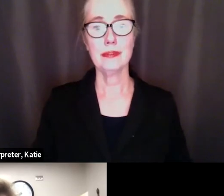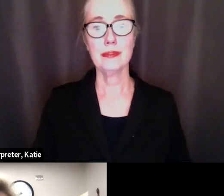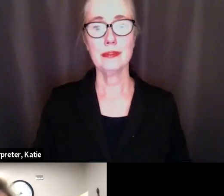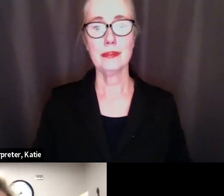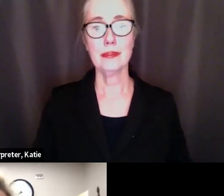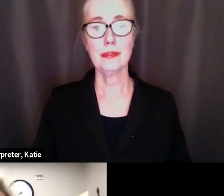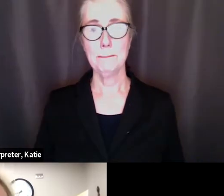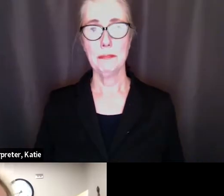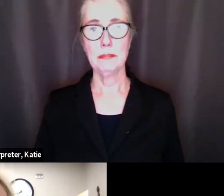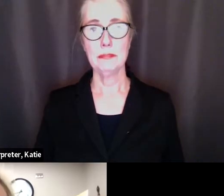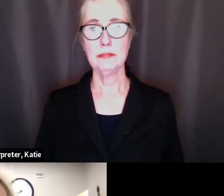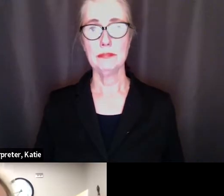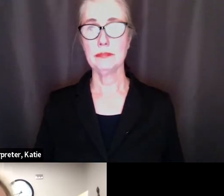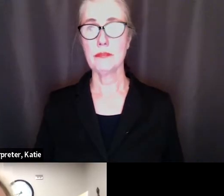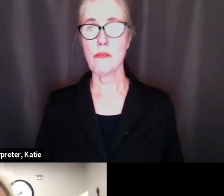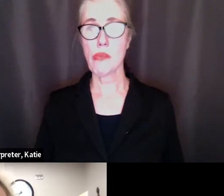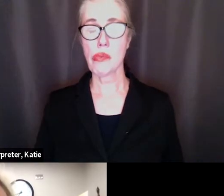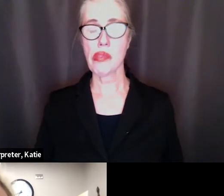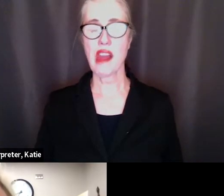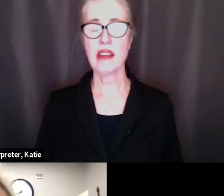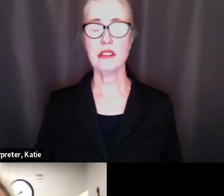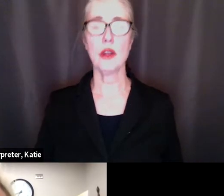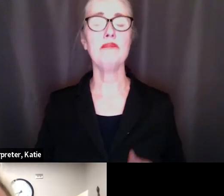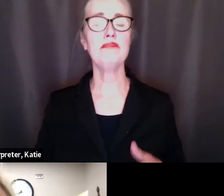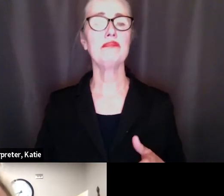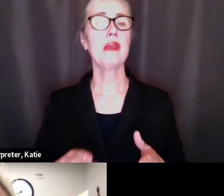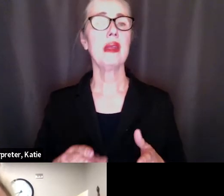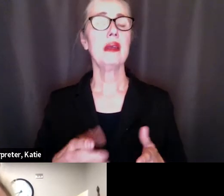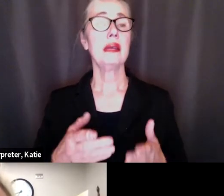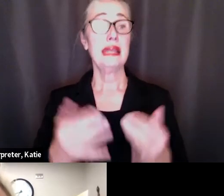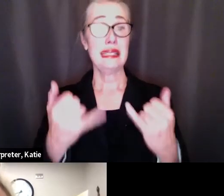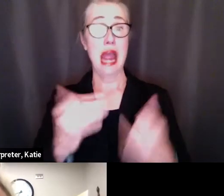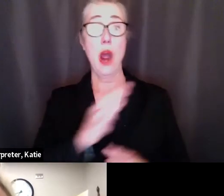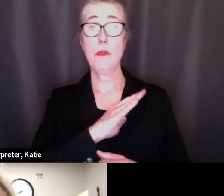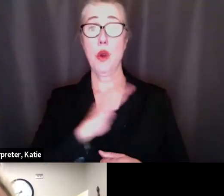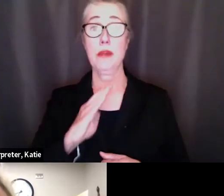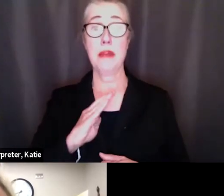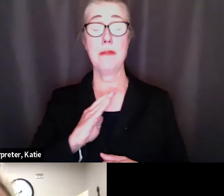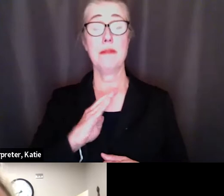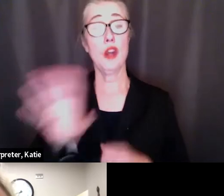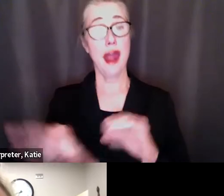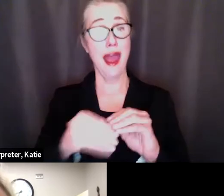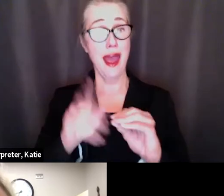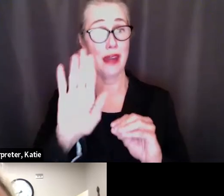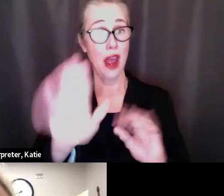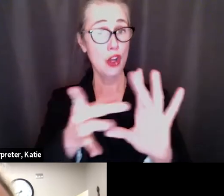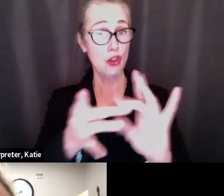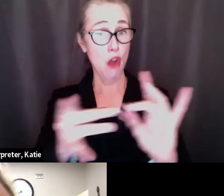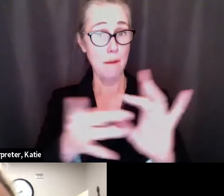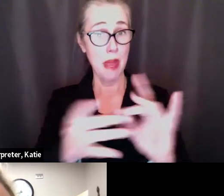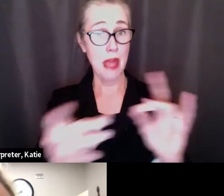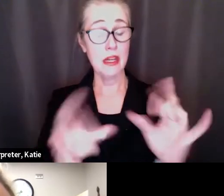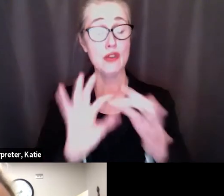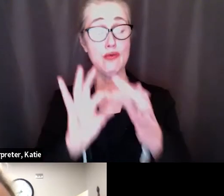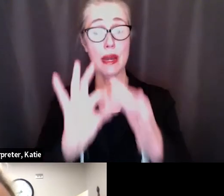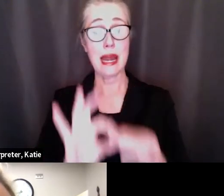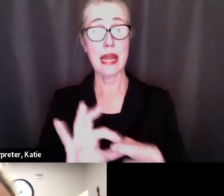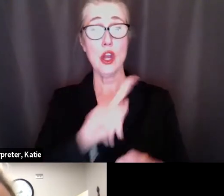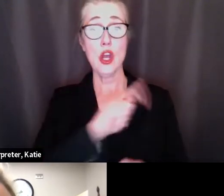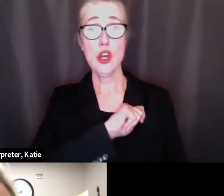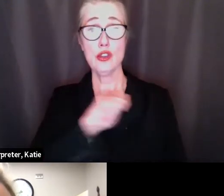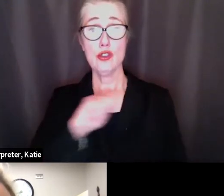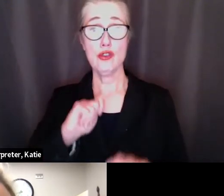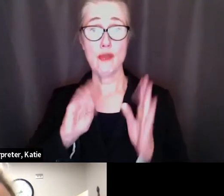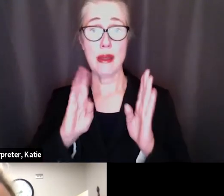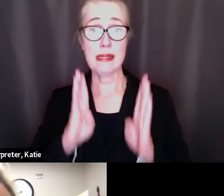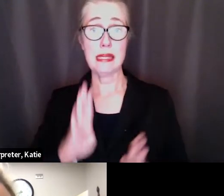scenarios okay at this time we will have a board member comments on the trustee maps and questions that